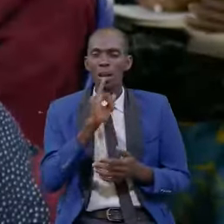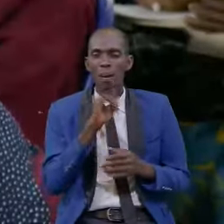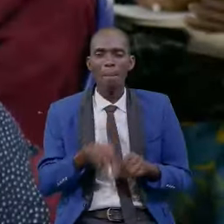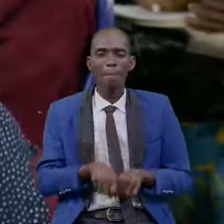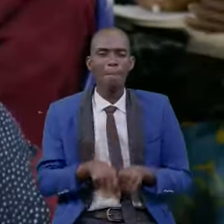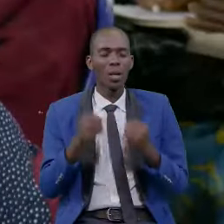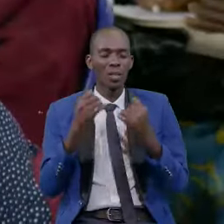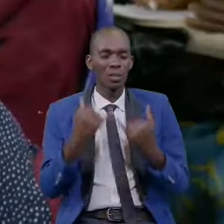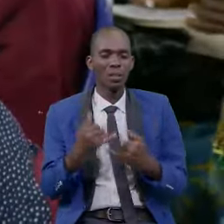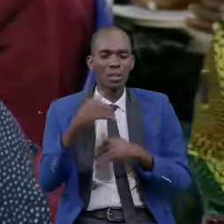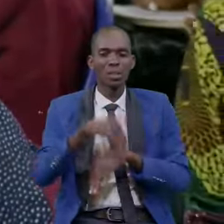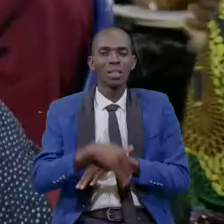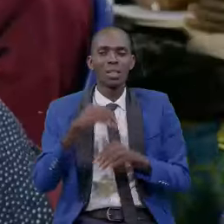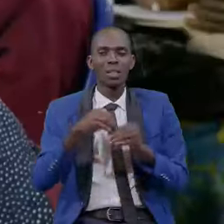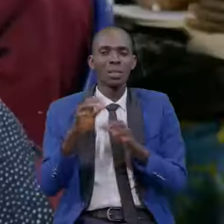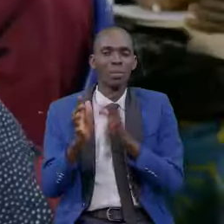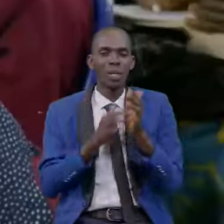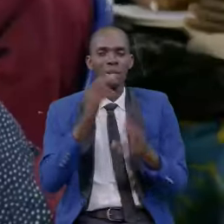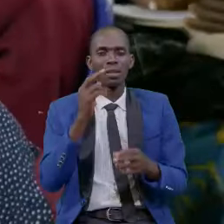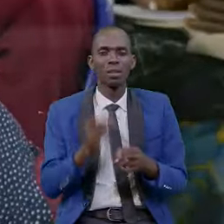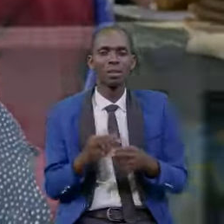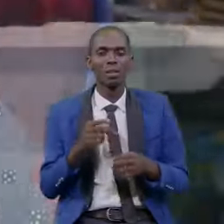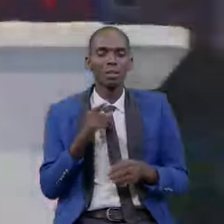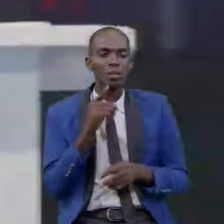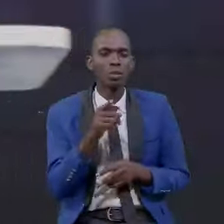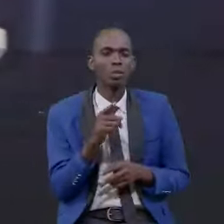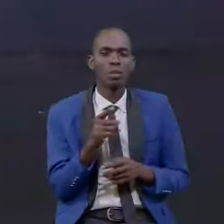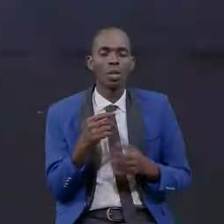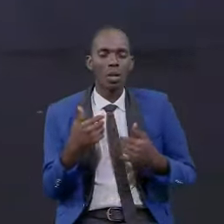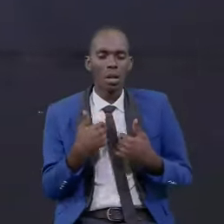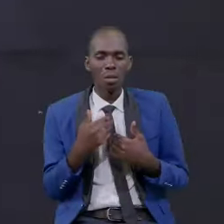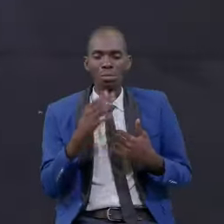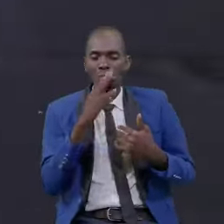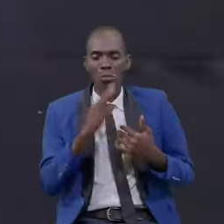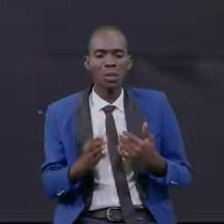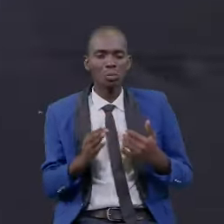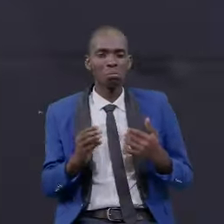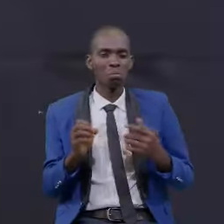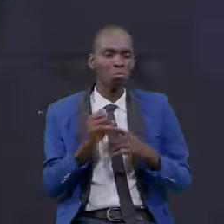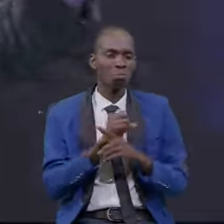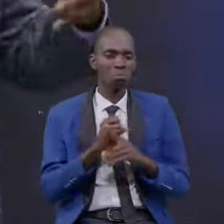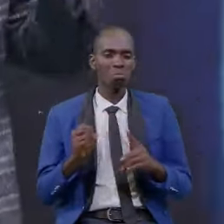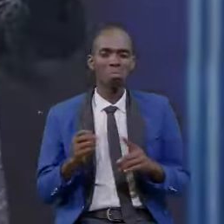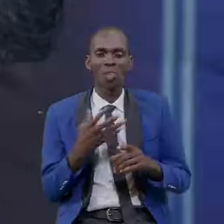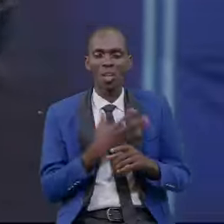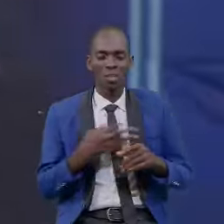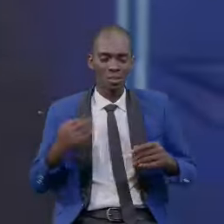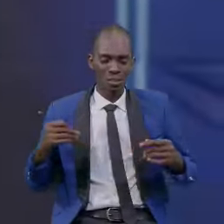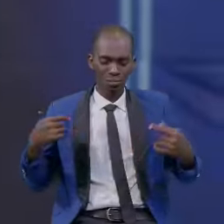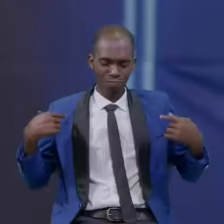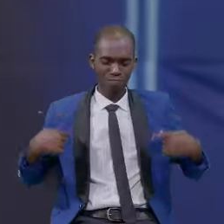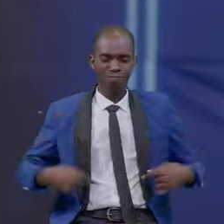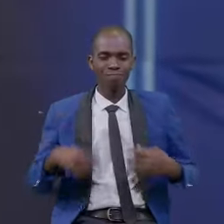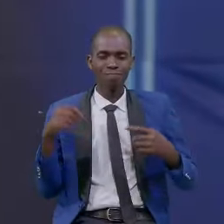in Jesus' name. You've been bound, attached, afflicted, and the affliction working all over the body and